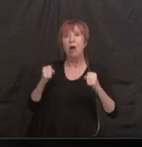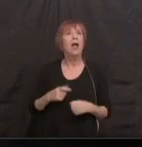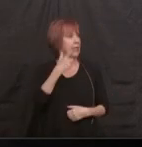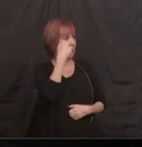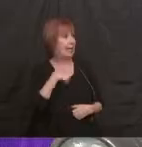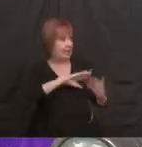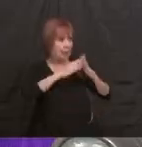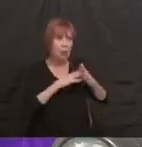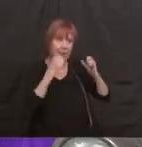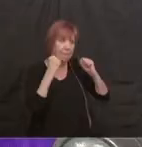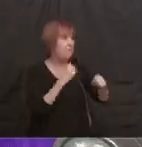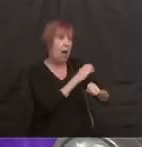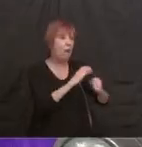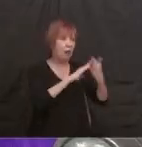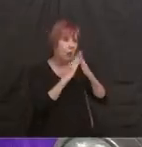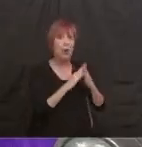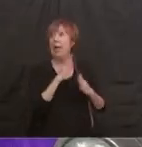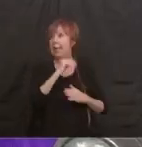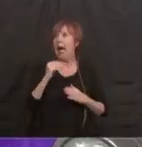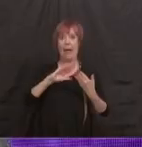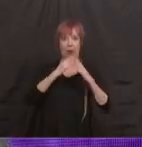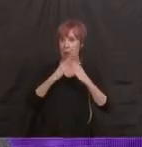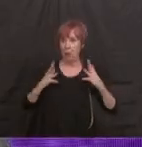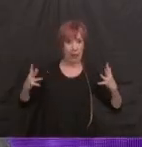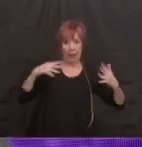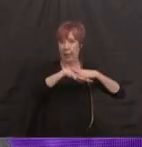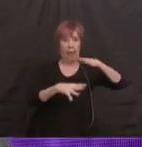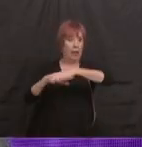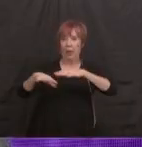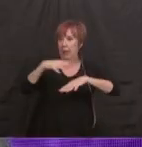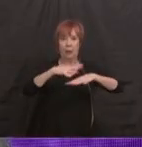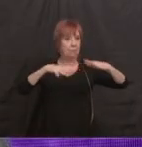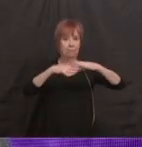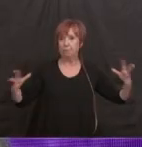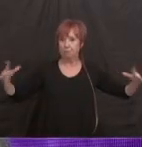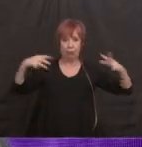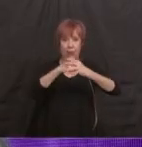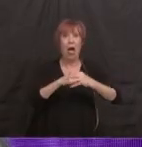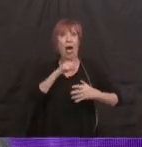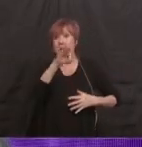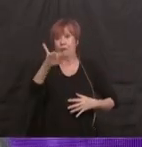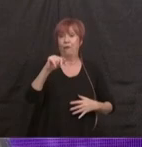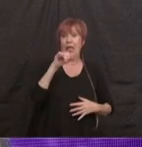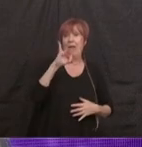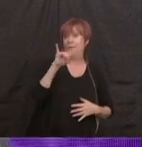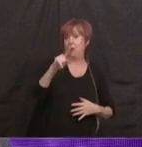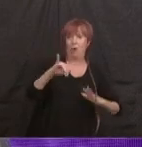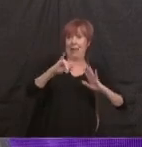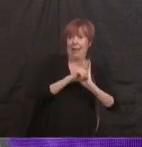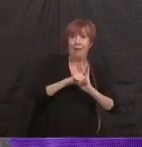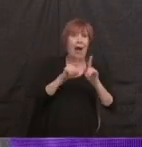it's about all of us working together. And it's intersectional, and it's not, we are, anyone who identifies as female, they don't even have to be